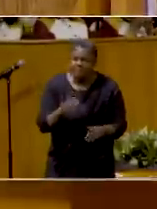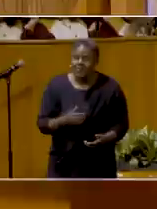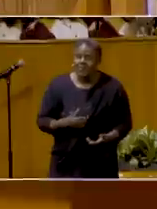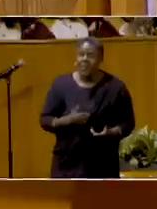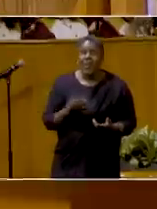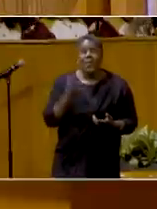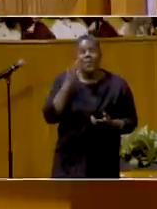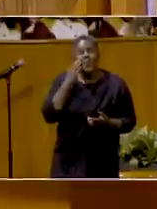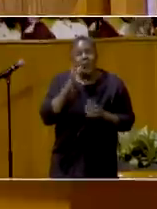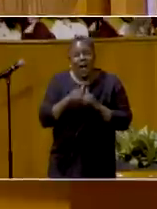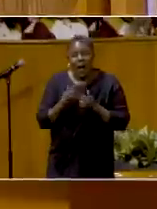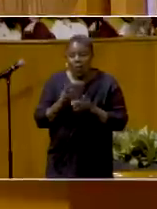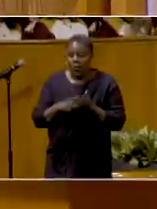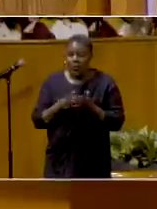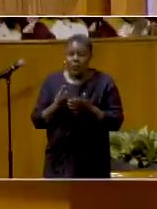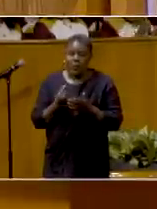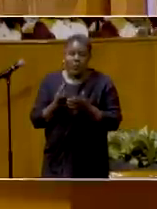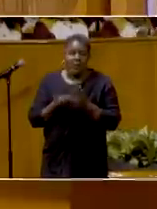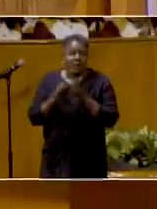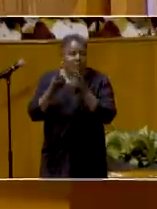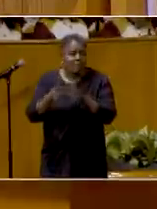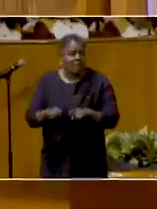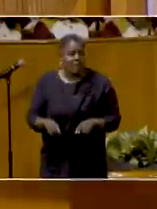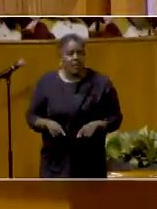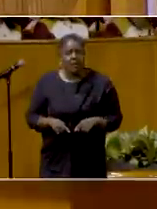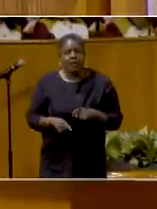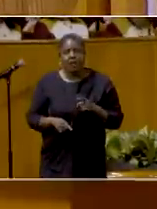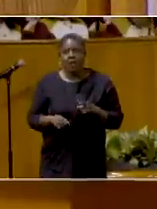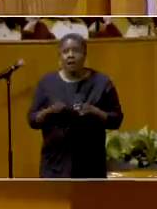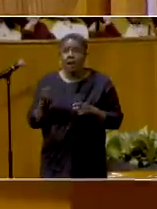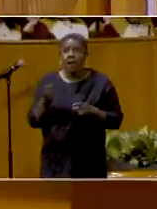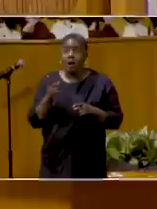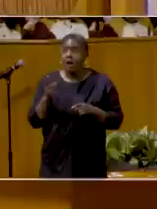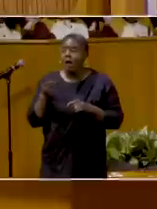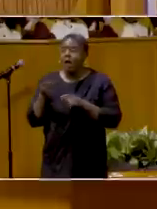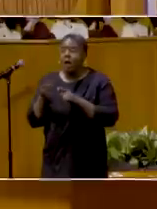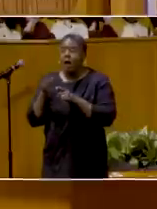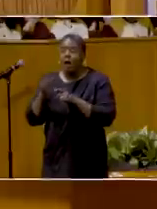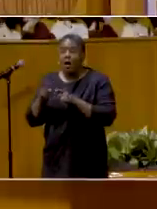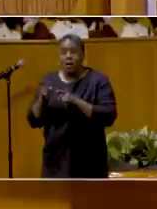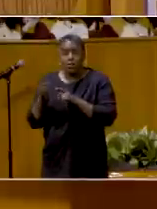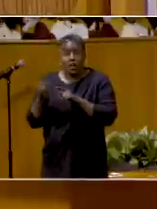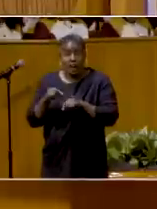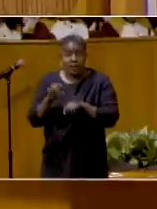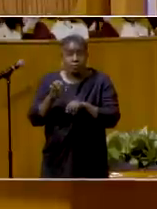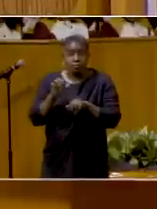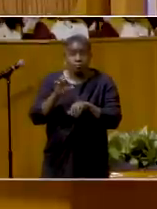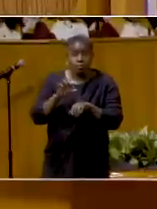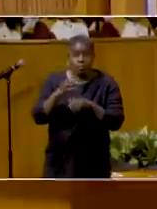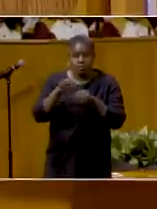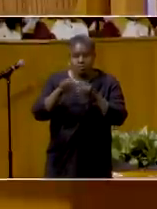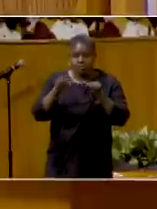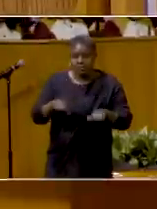You know how saints are. Girl, she was at the altar. Her marriage must be falling.